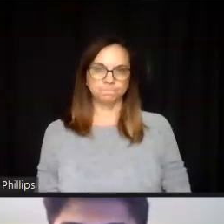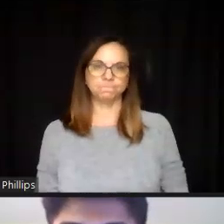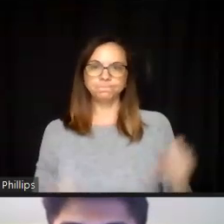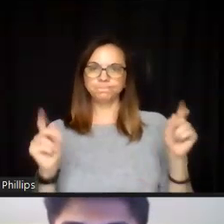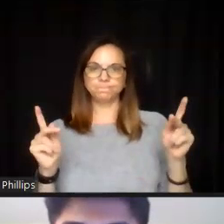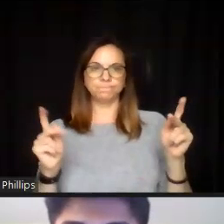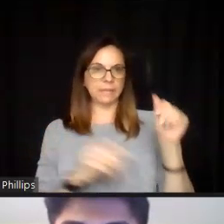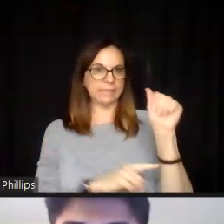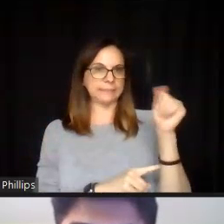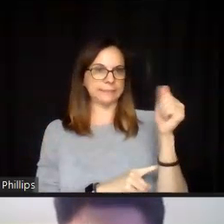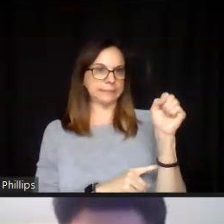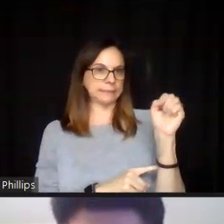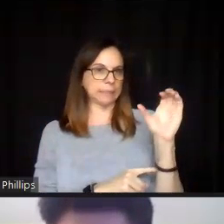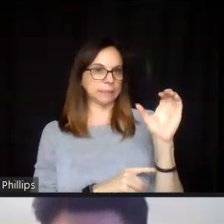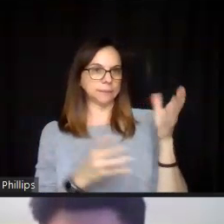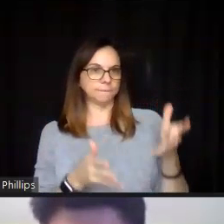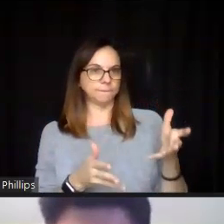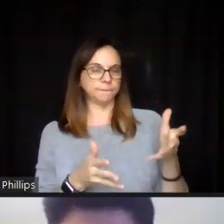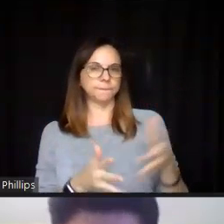Okay, 10 seconds to get your vote in.